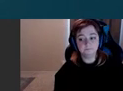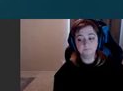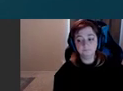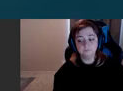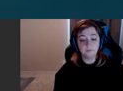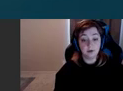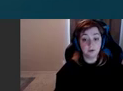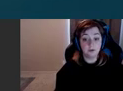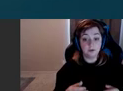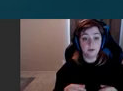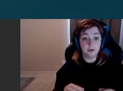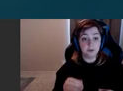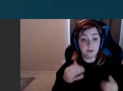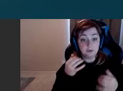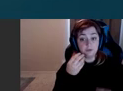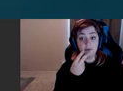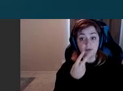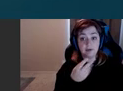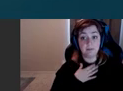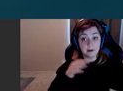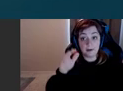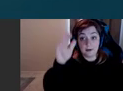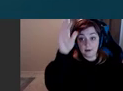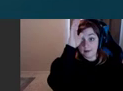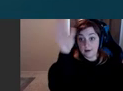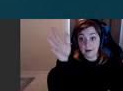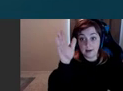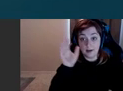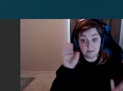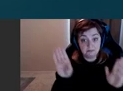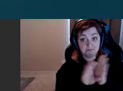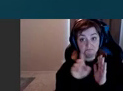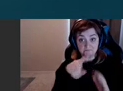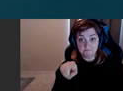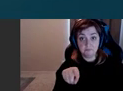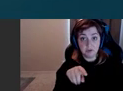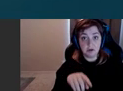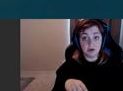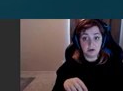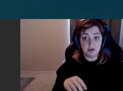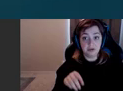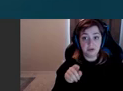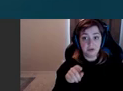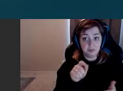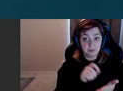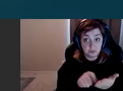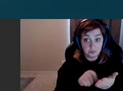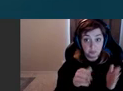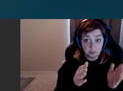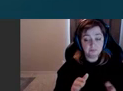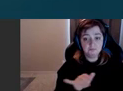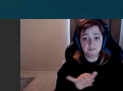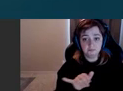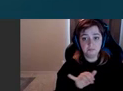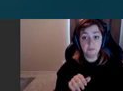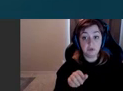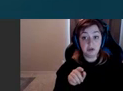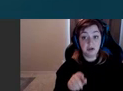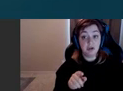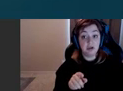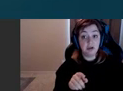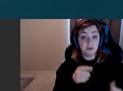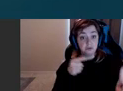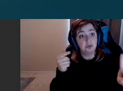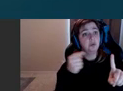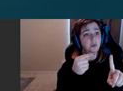a picture of him working as a journalist. He, in fact, was the one in the relationship who followed his dreams. And my mother, who's